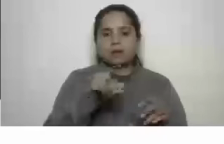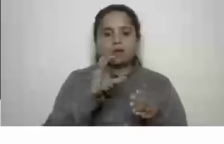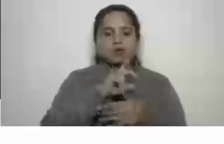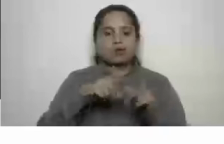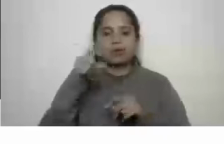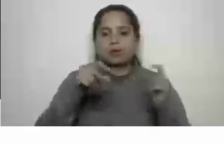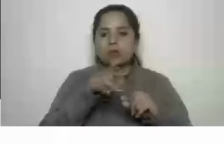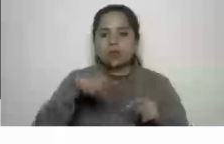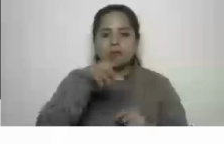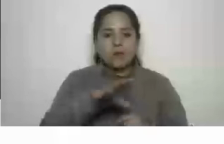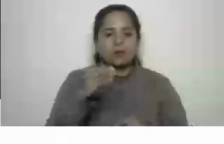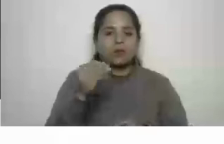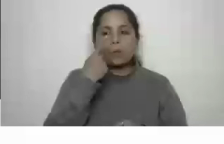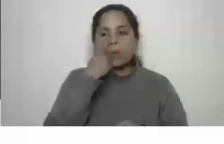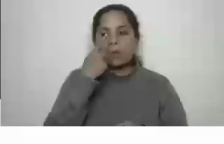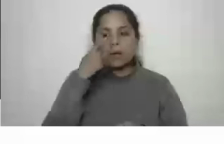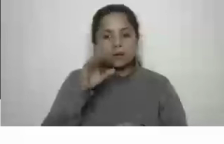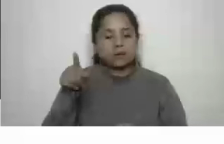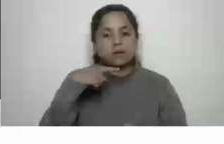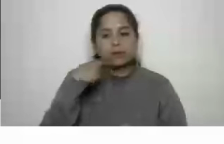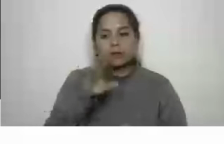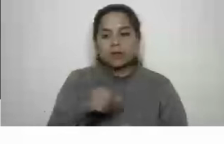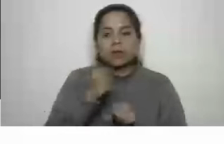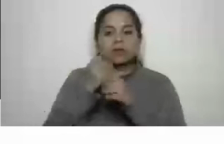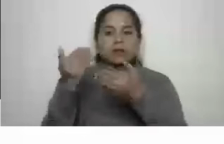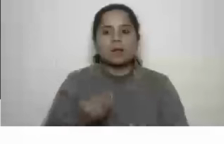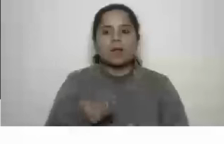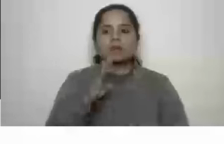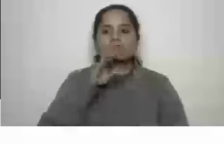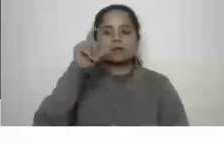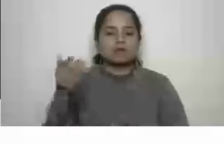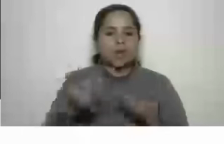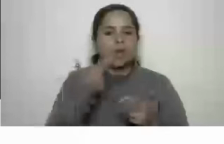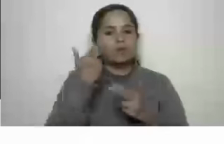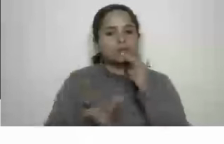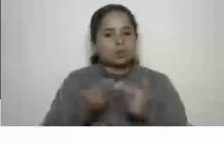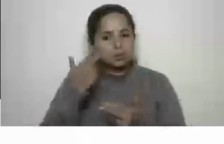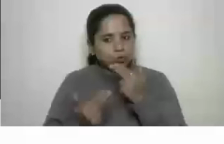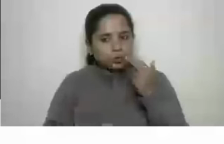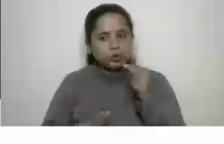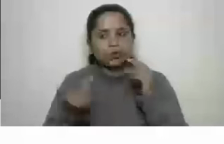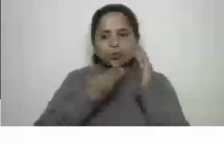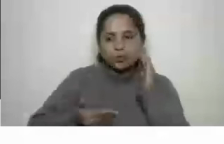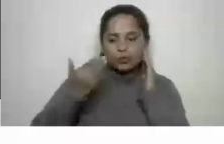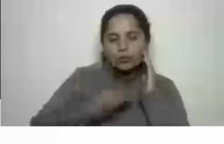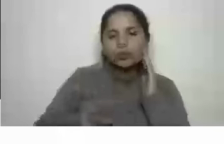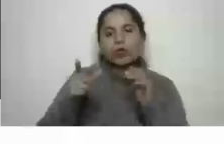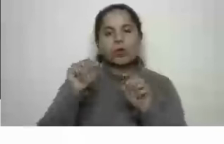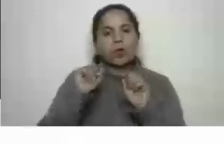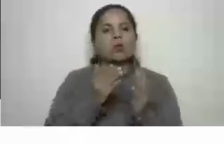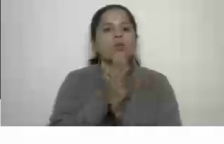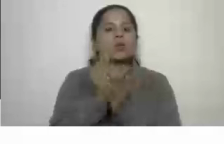that they had a few mothers as guest speakers to present Wow. story songs to kids in their